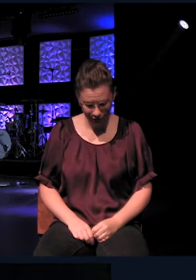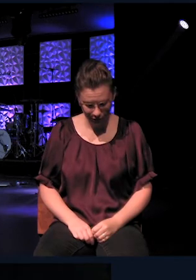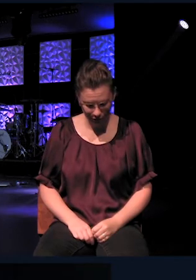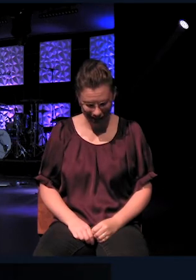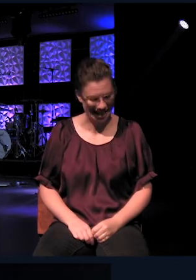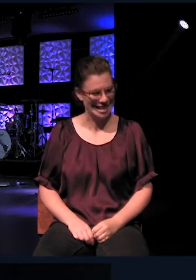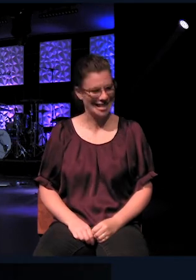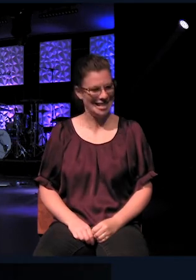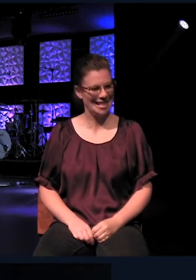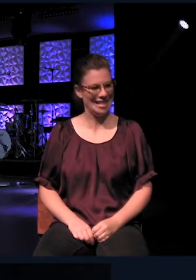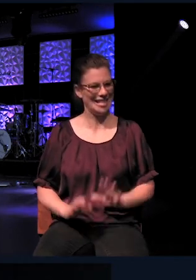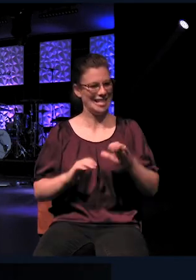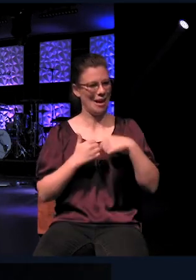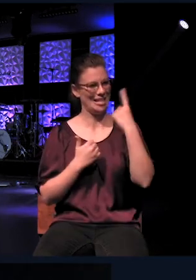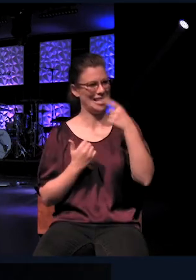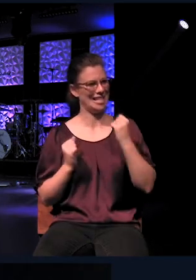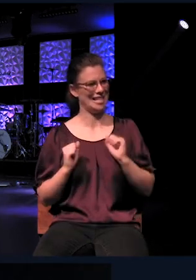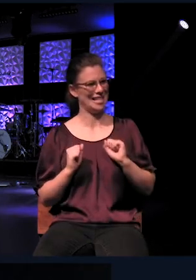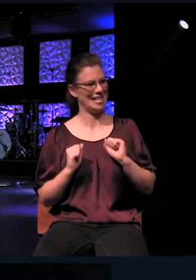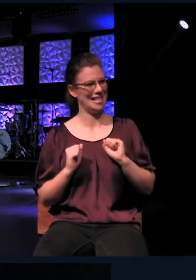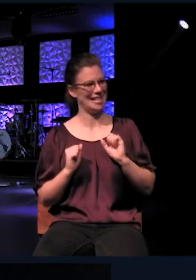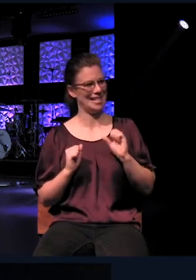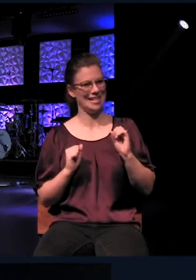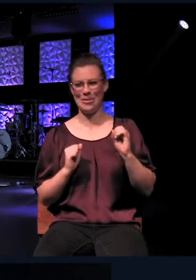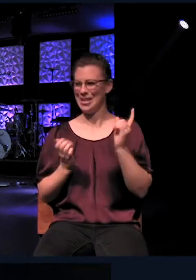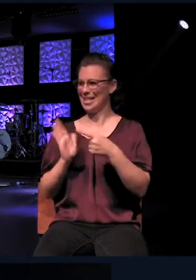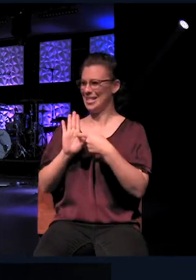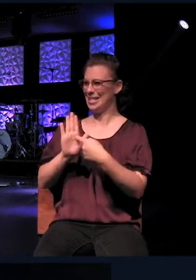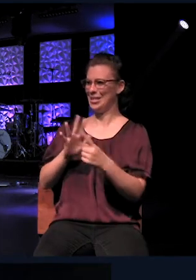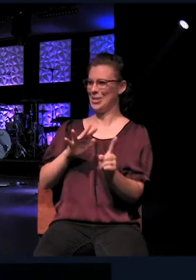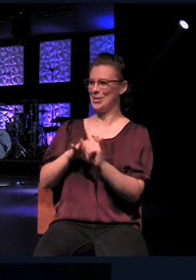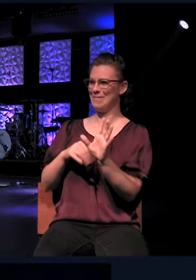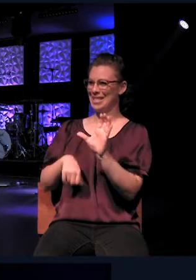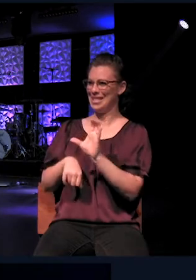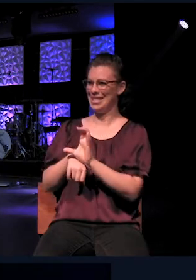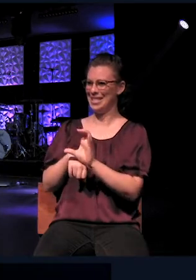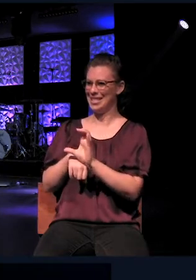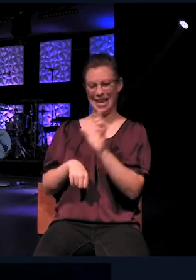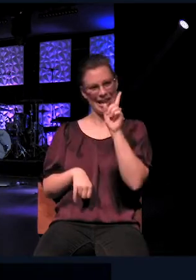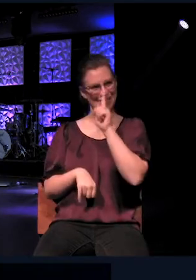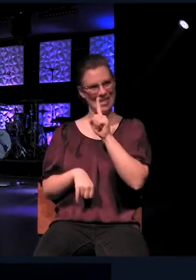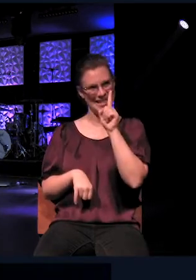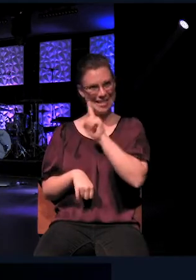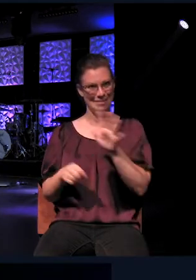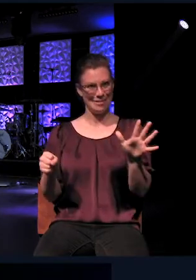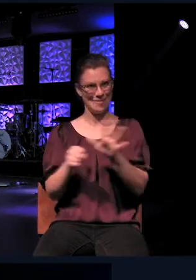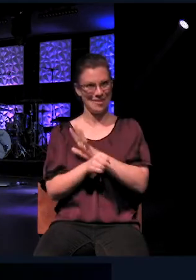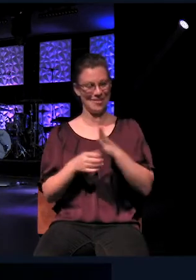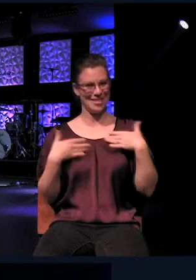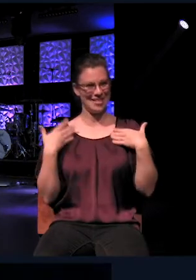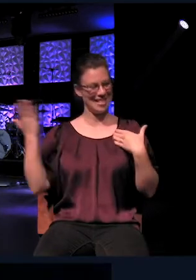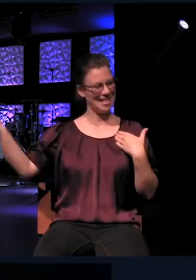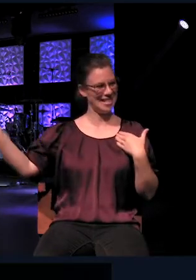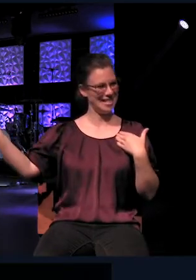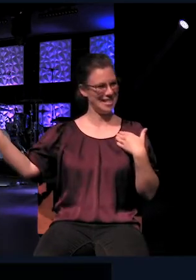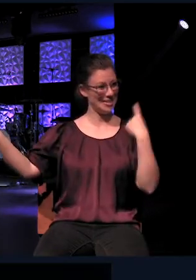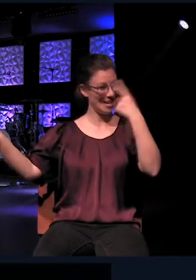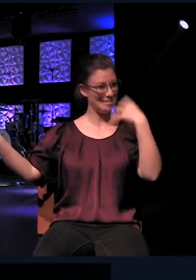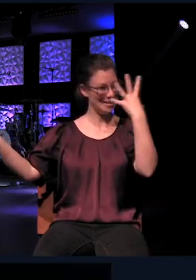This is how you look when you show up at church and you pretend to be full of joy.